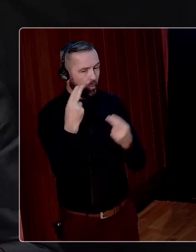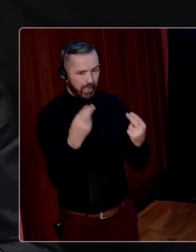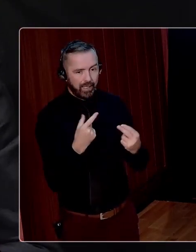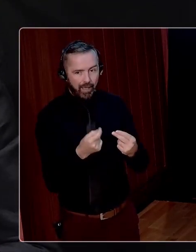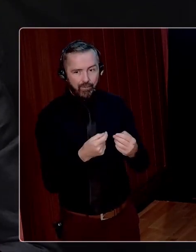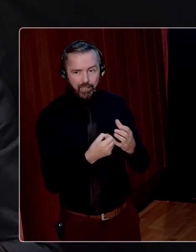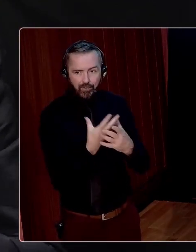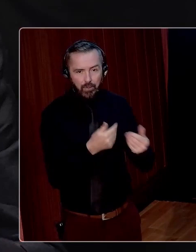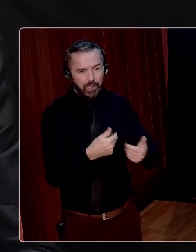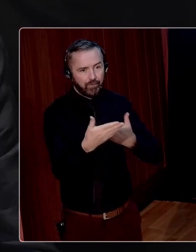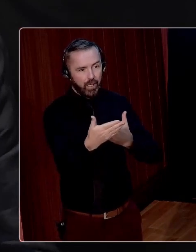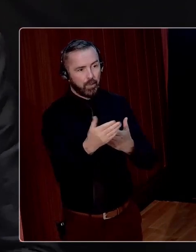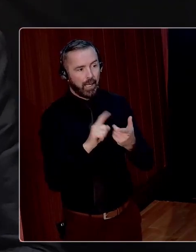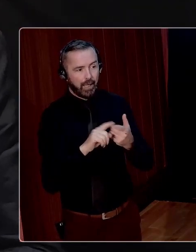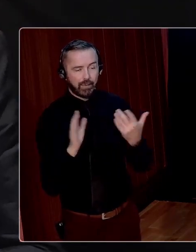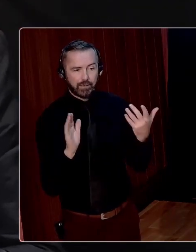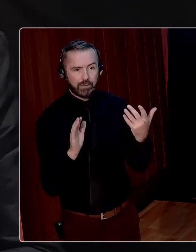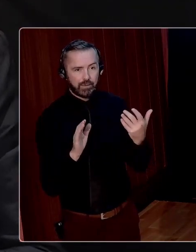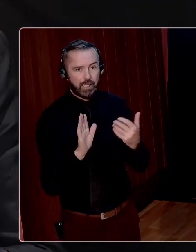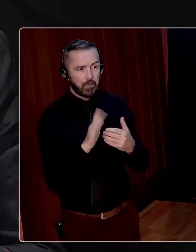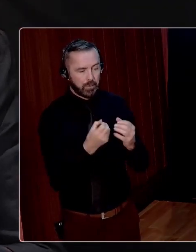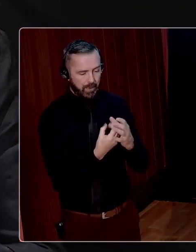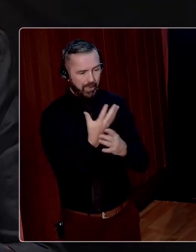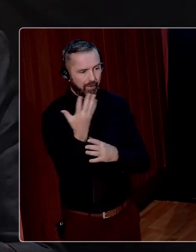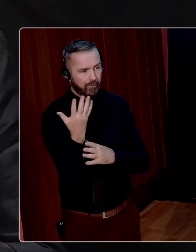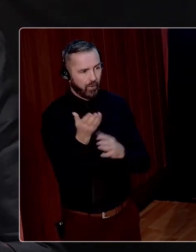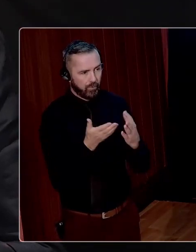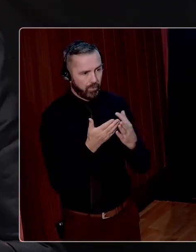development available, and it has to be evolving